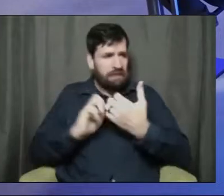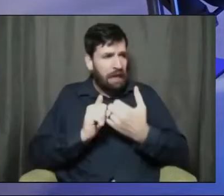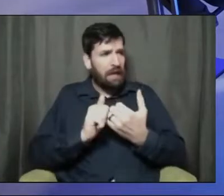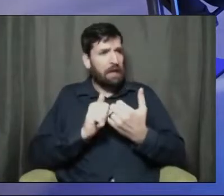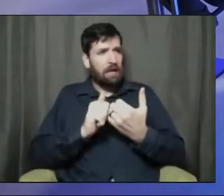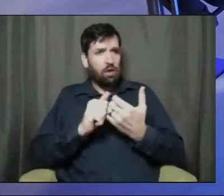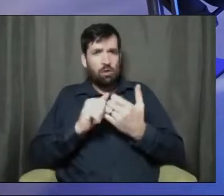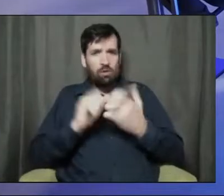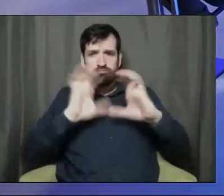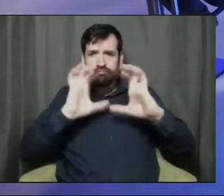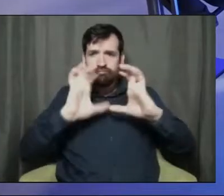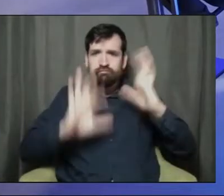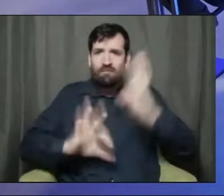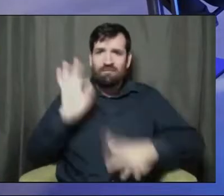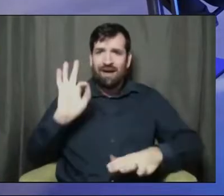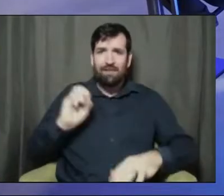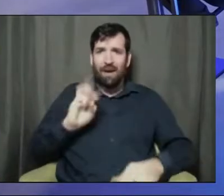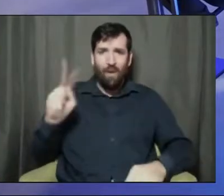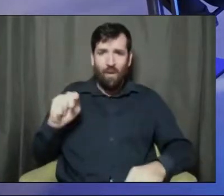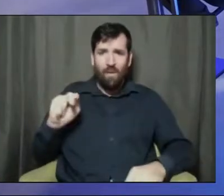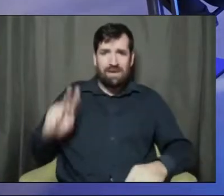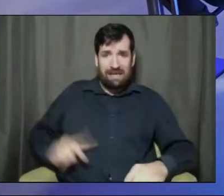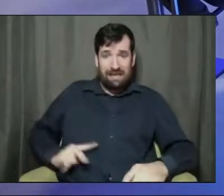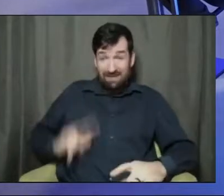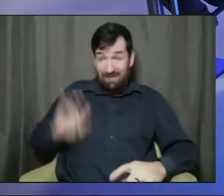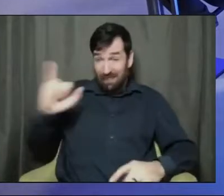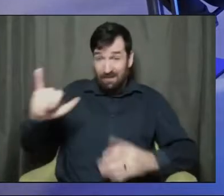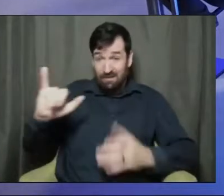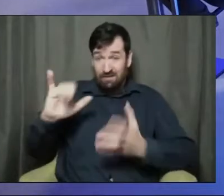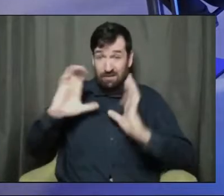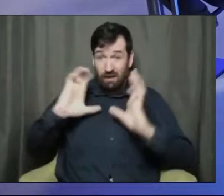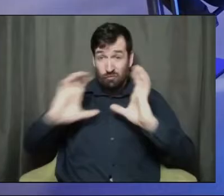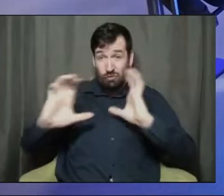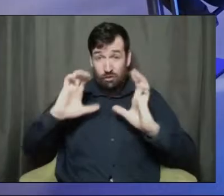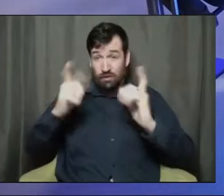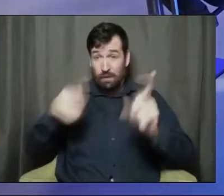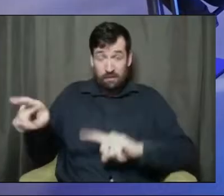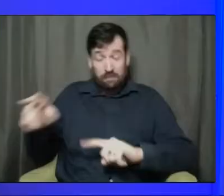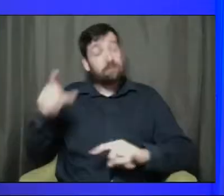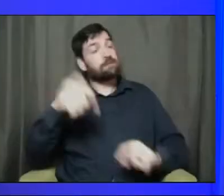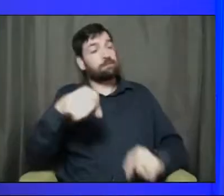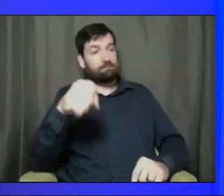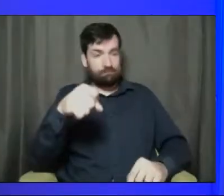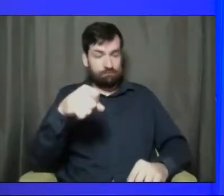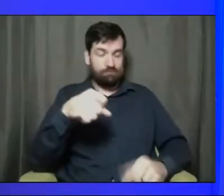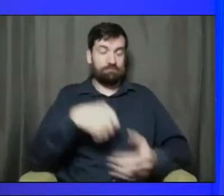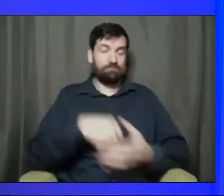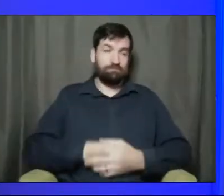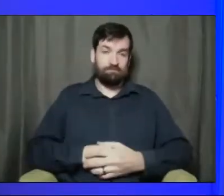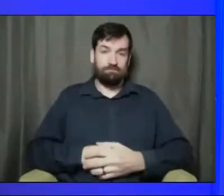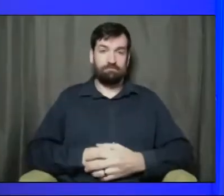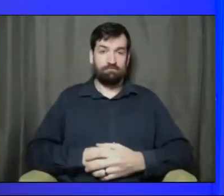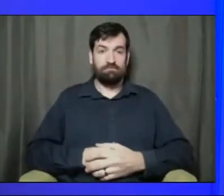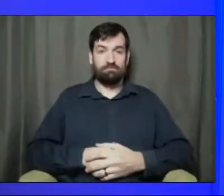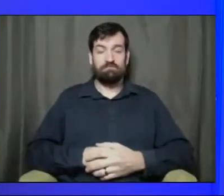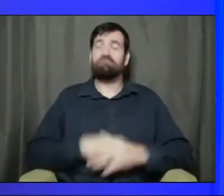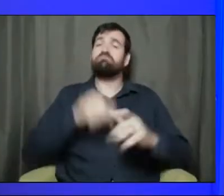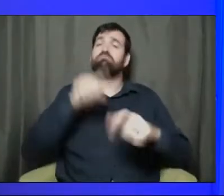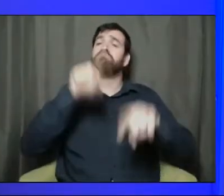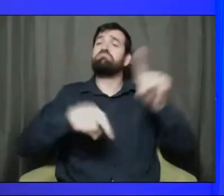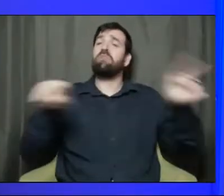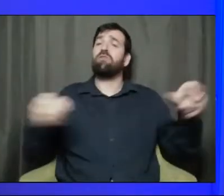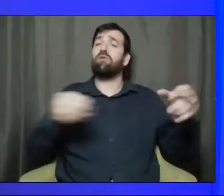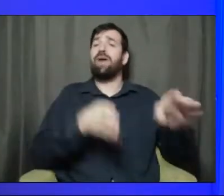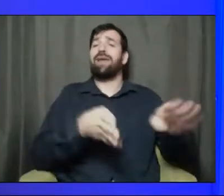finding my own kidney donor? Is that a conversation that comes up? It does. There are different avenues of looking for